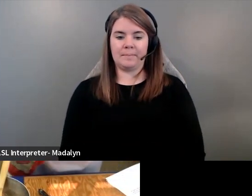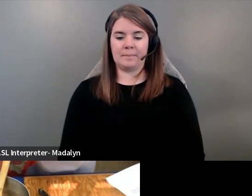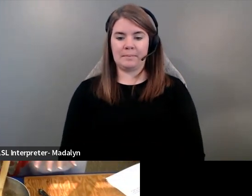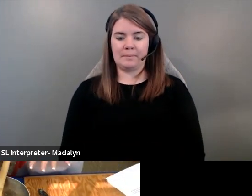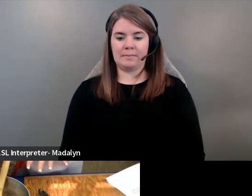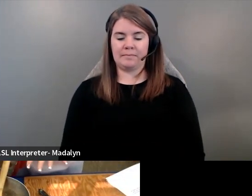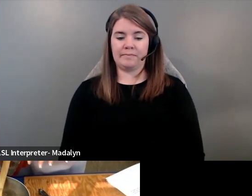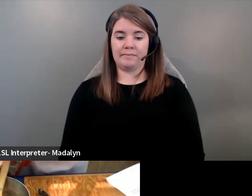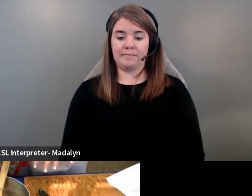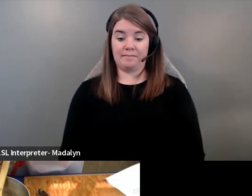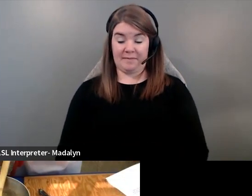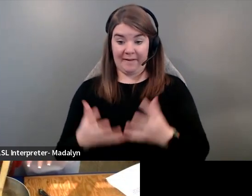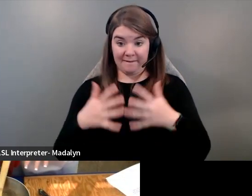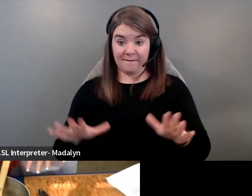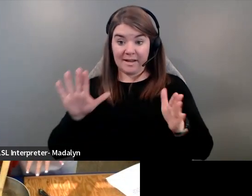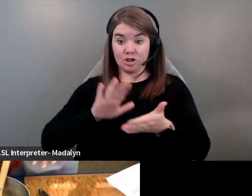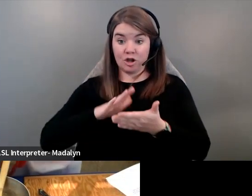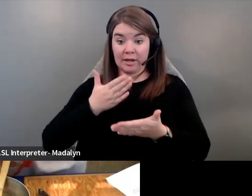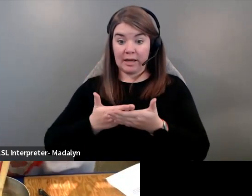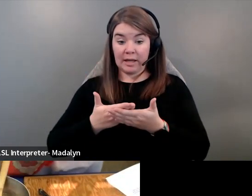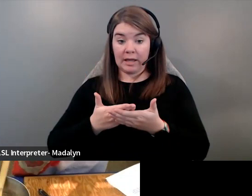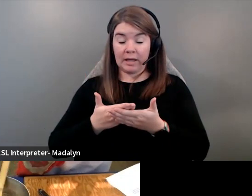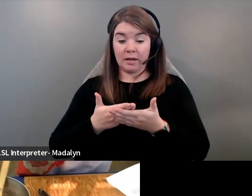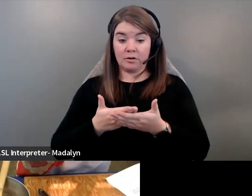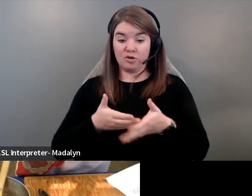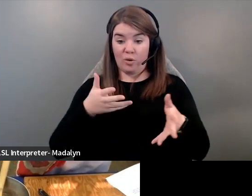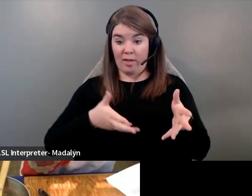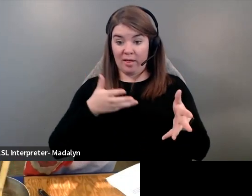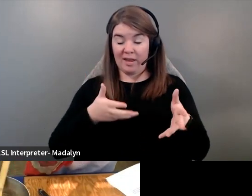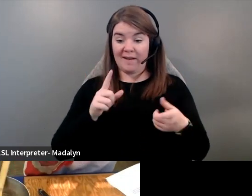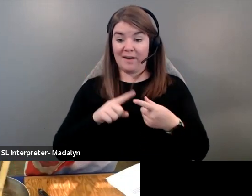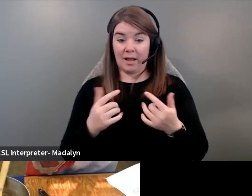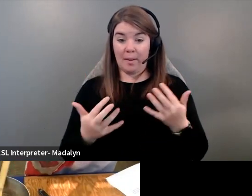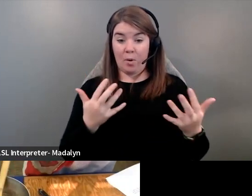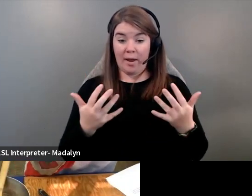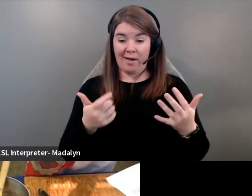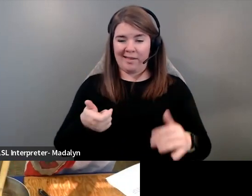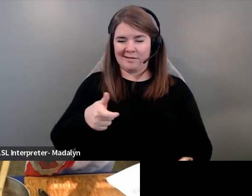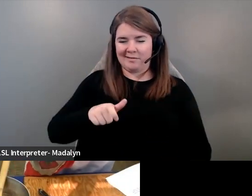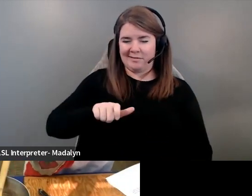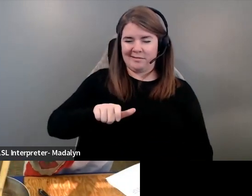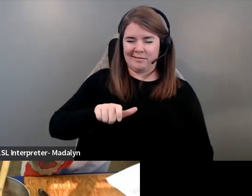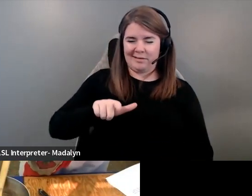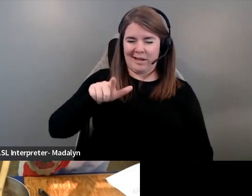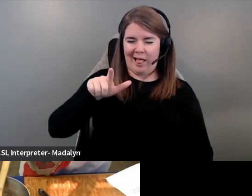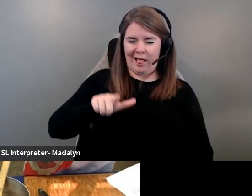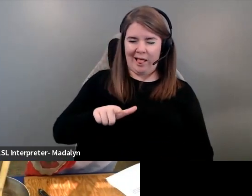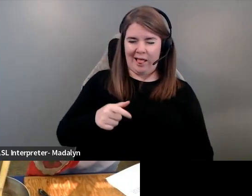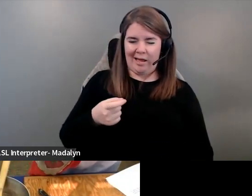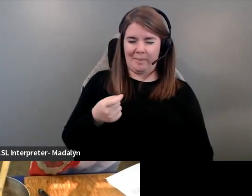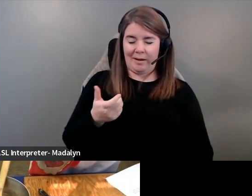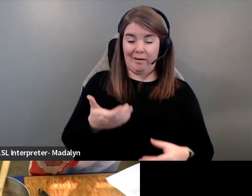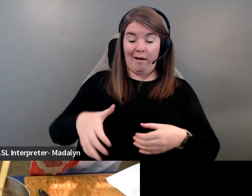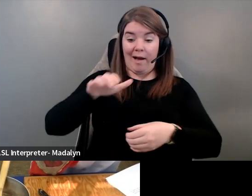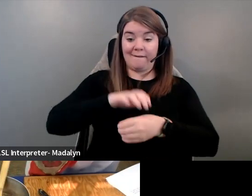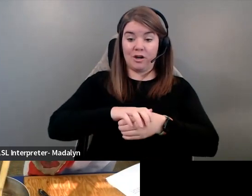When it's done cooking, you're going to set this cooking until it comes to a boil. Turn it down a little bit, cover the pot, and set your timer